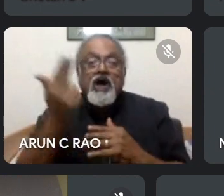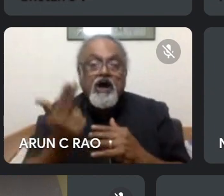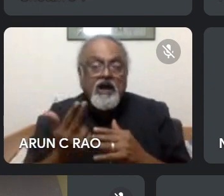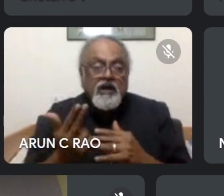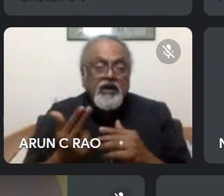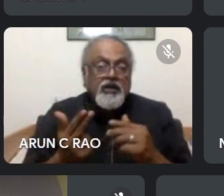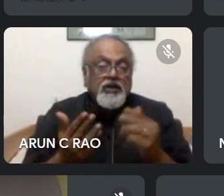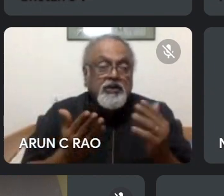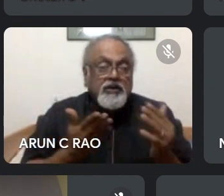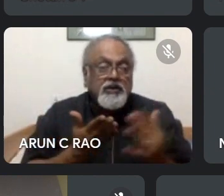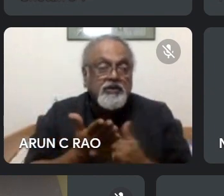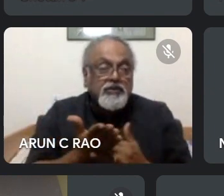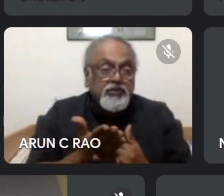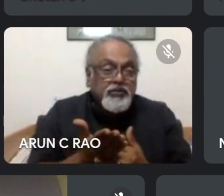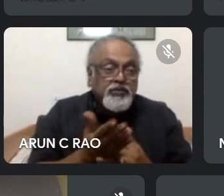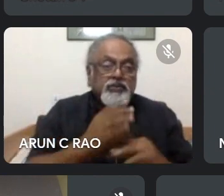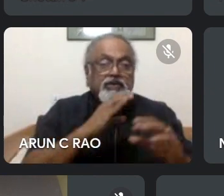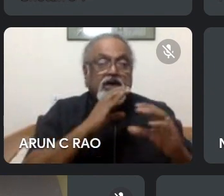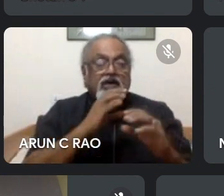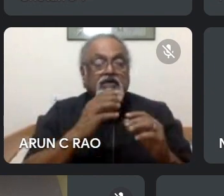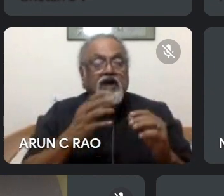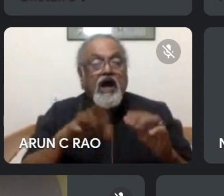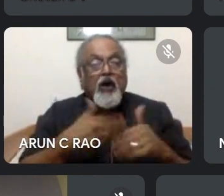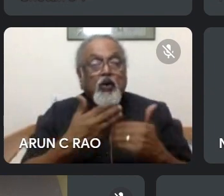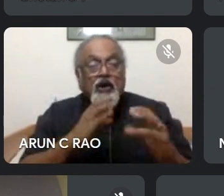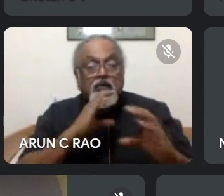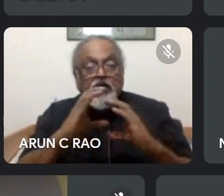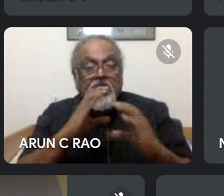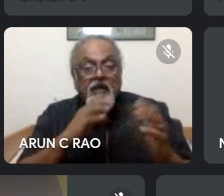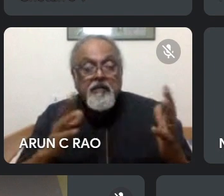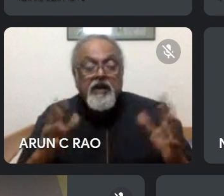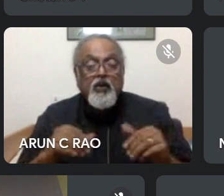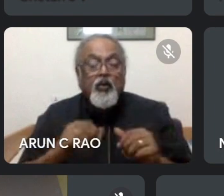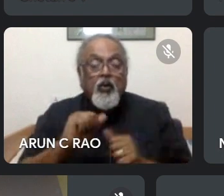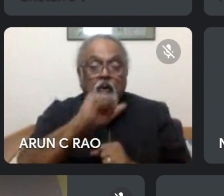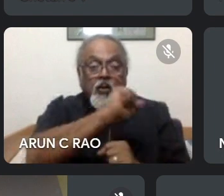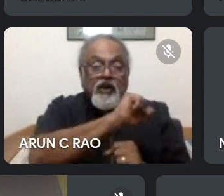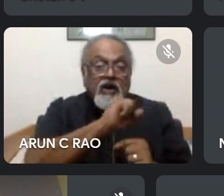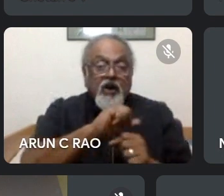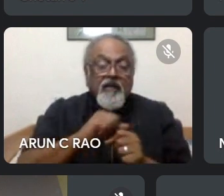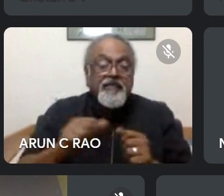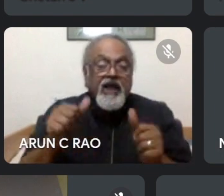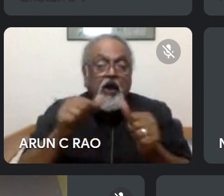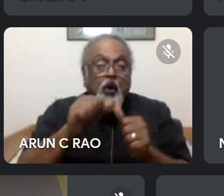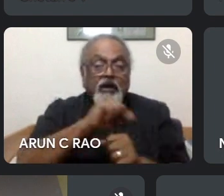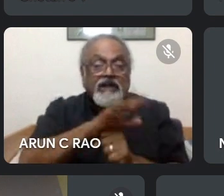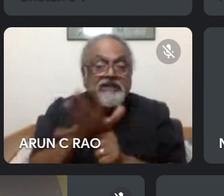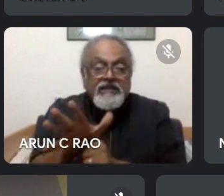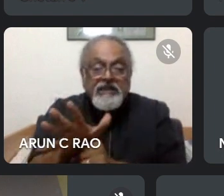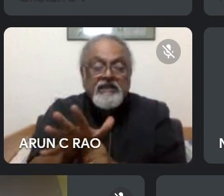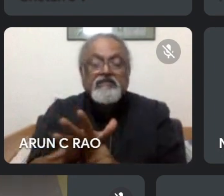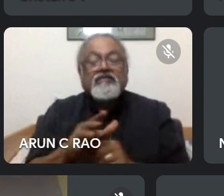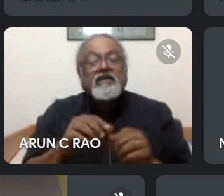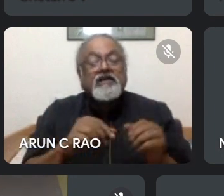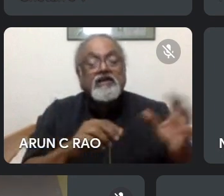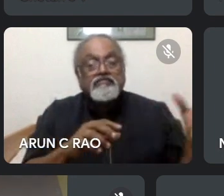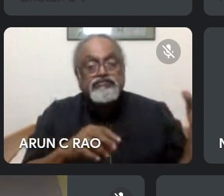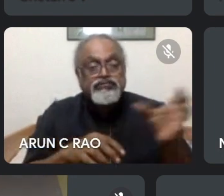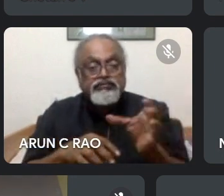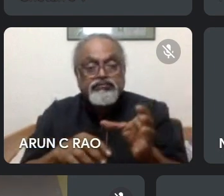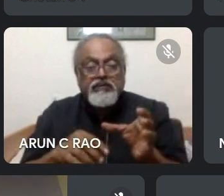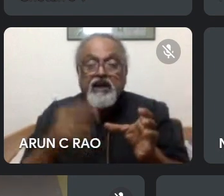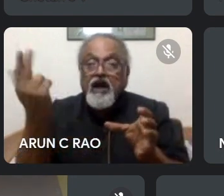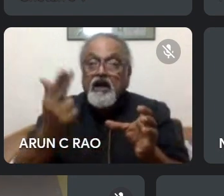an organization who can come in and bring in their autistic children to teach our leaders how to communicate better with art,